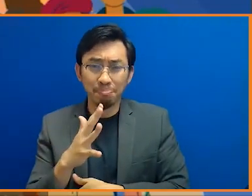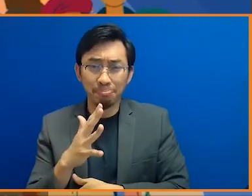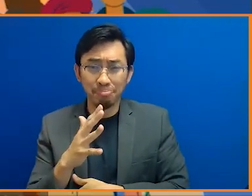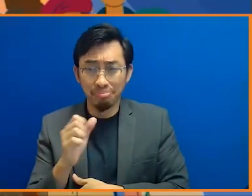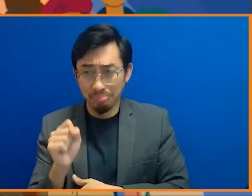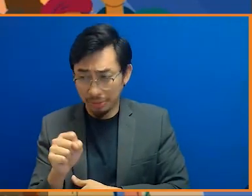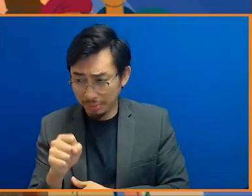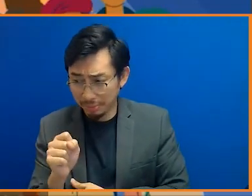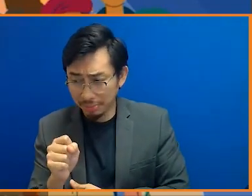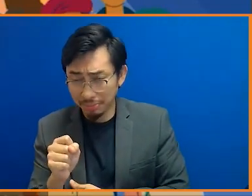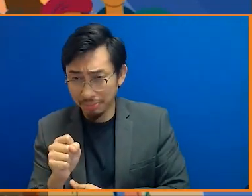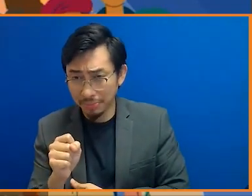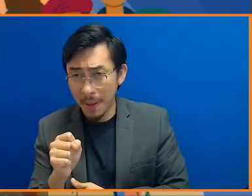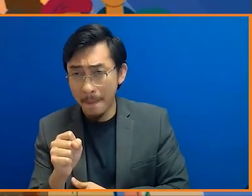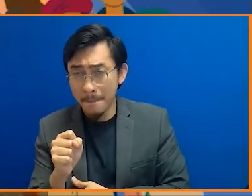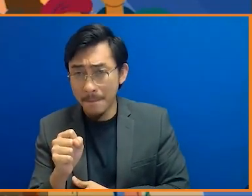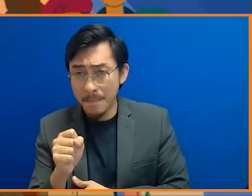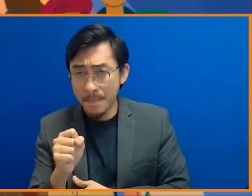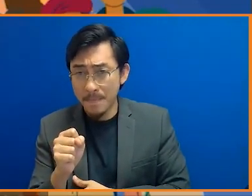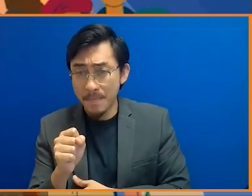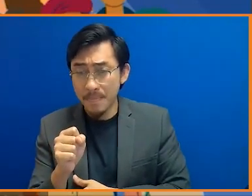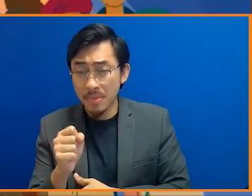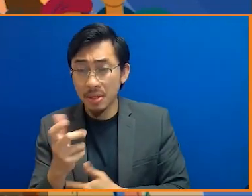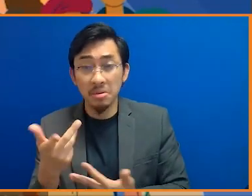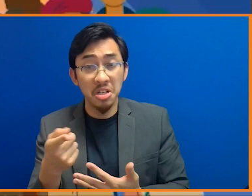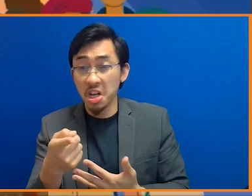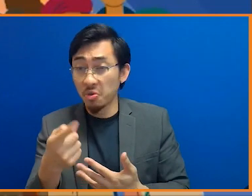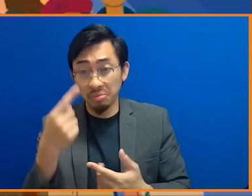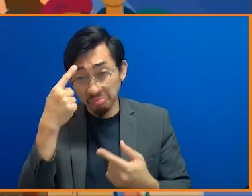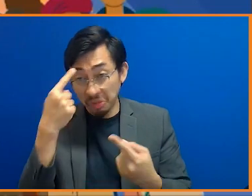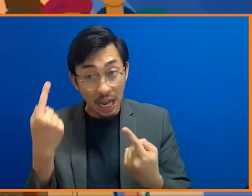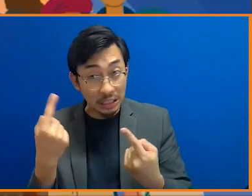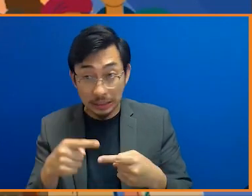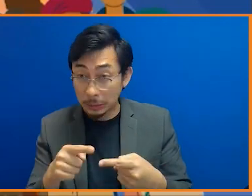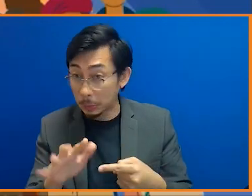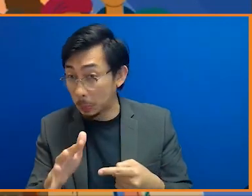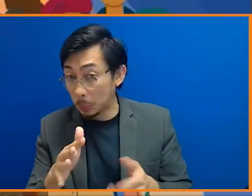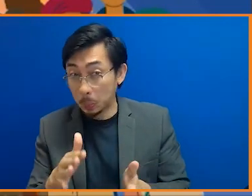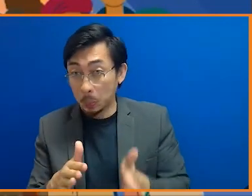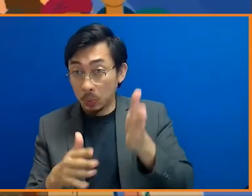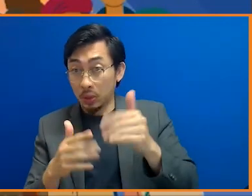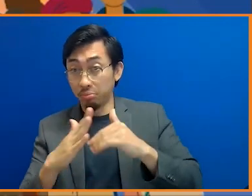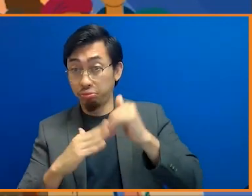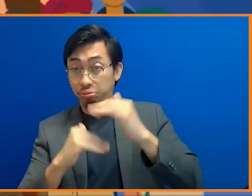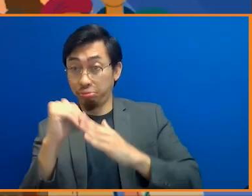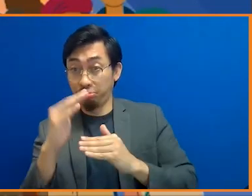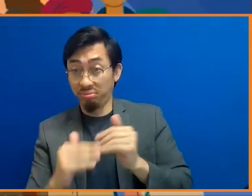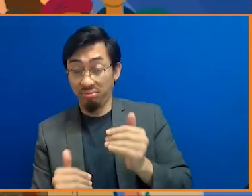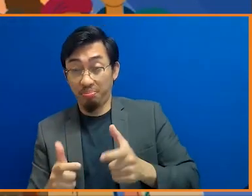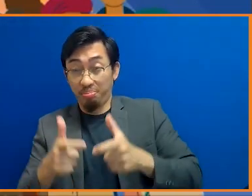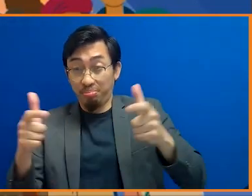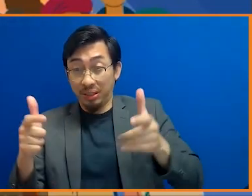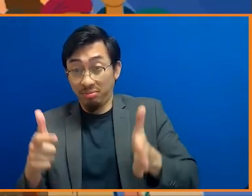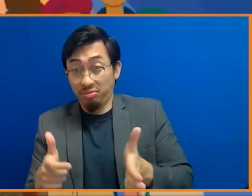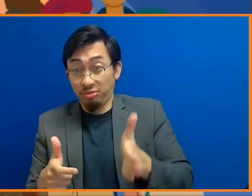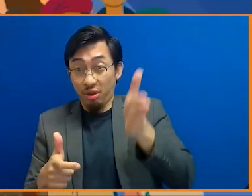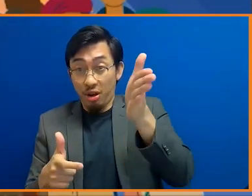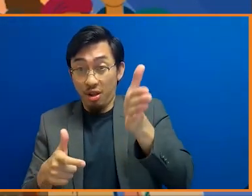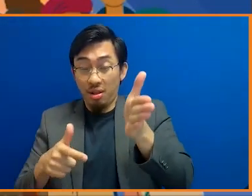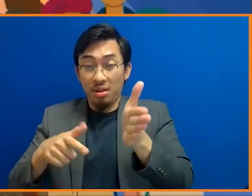not, right? So again, if you don't agree having a giant